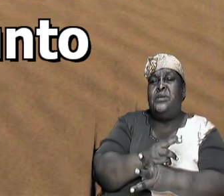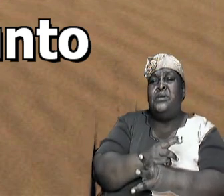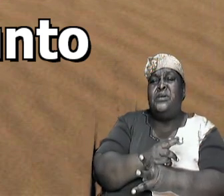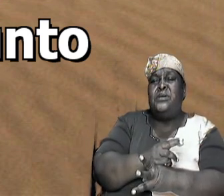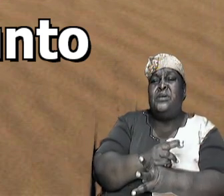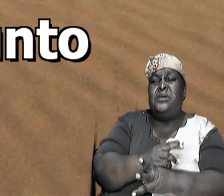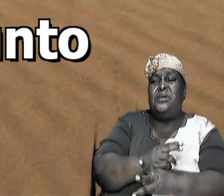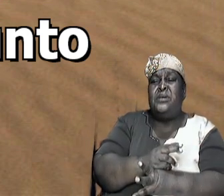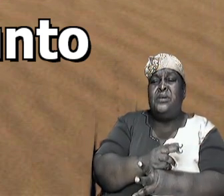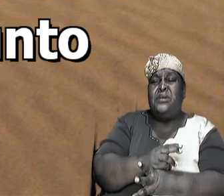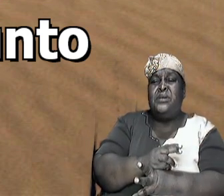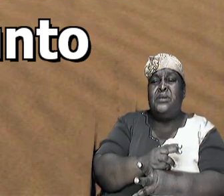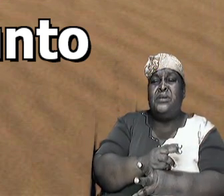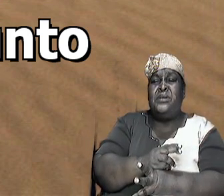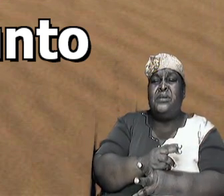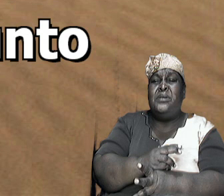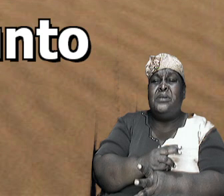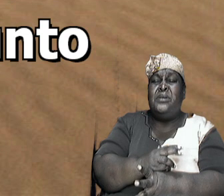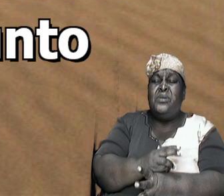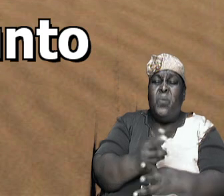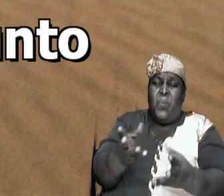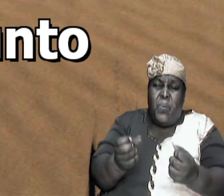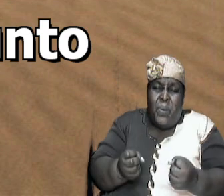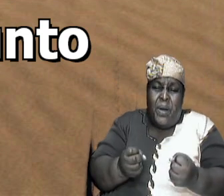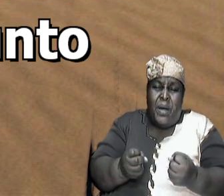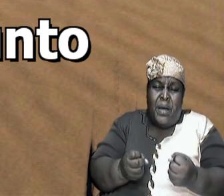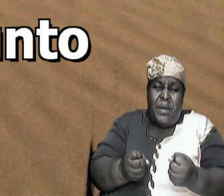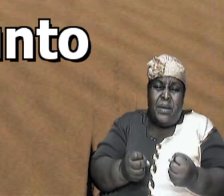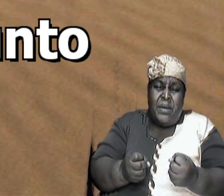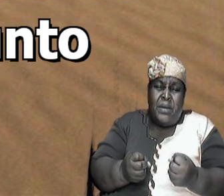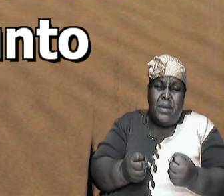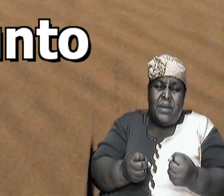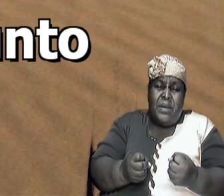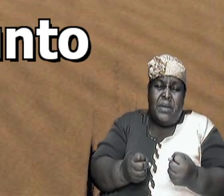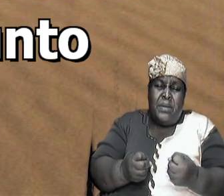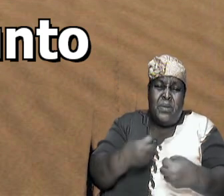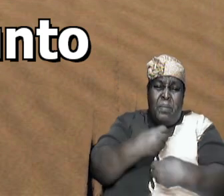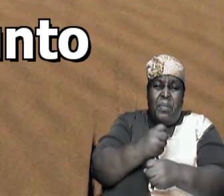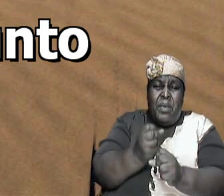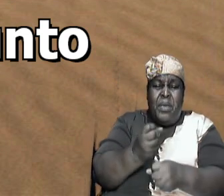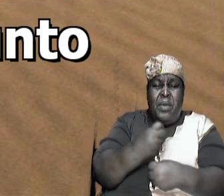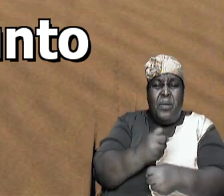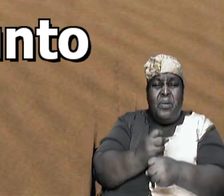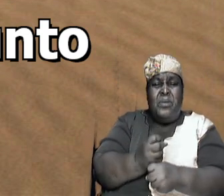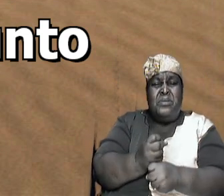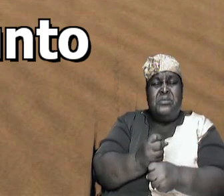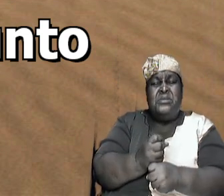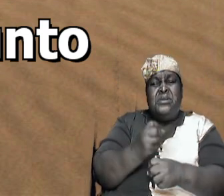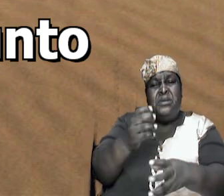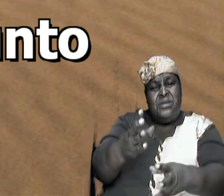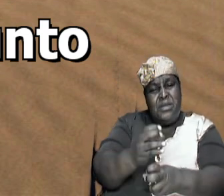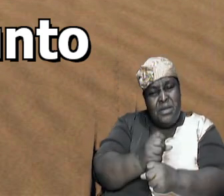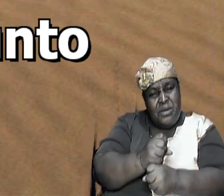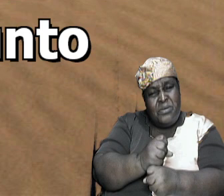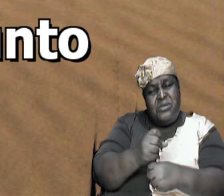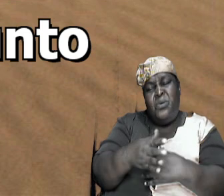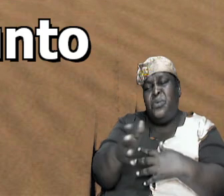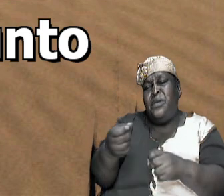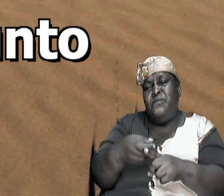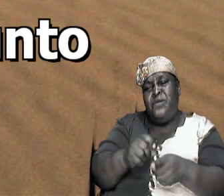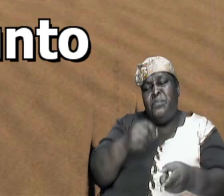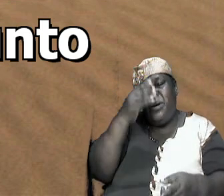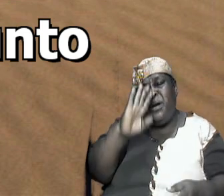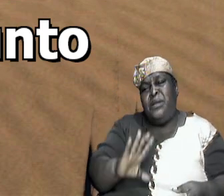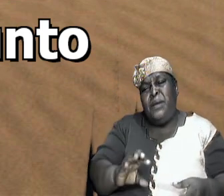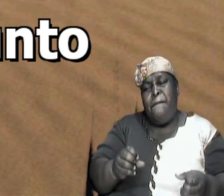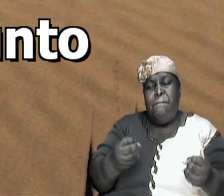geared towards pulling us away from God. And everything, and a lot of the things that we do, and some of these